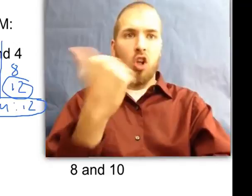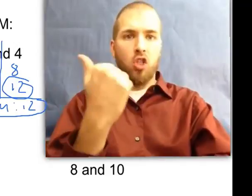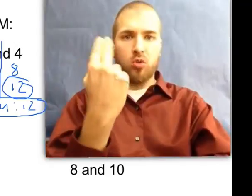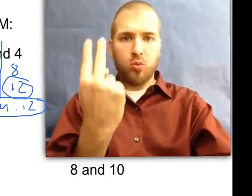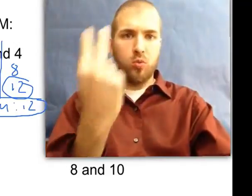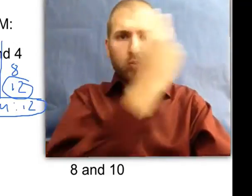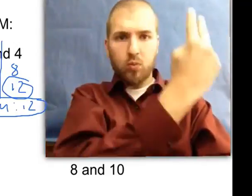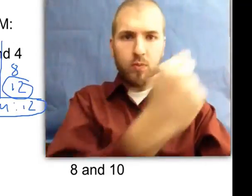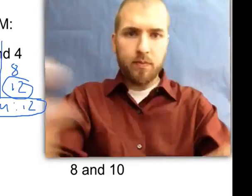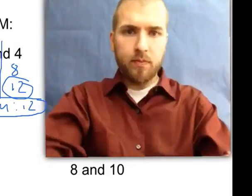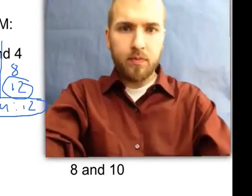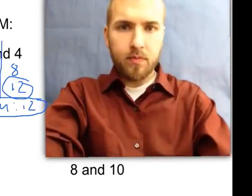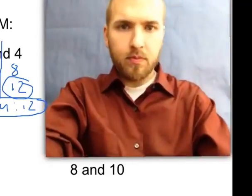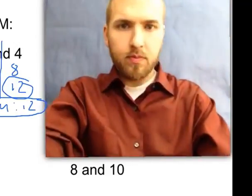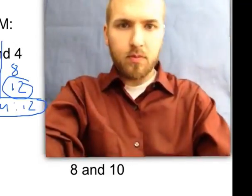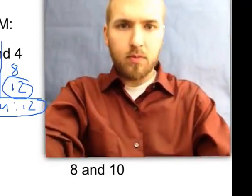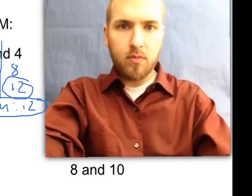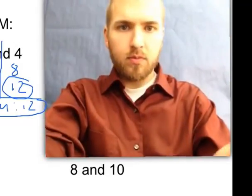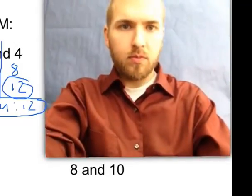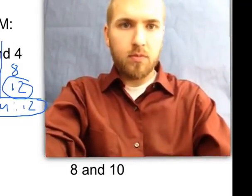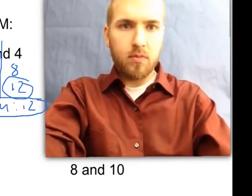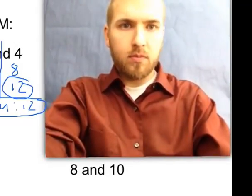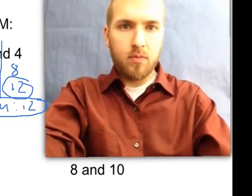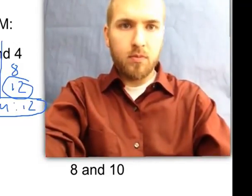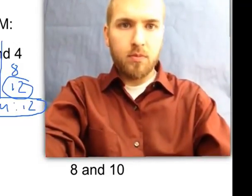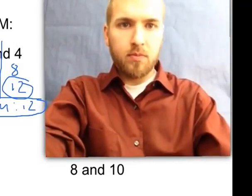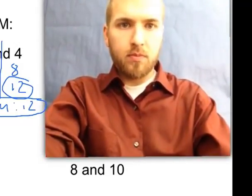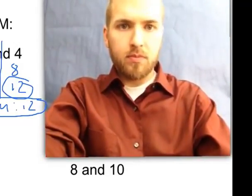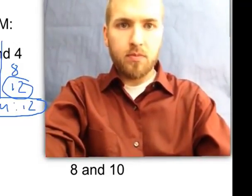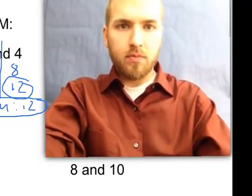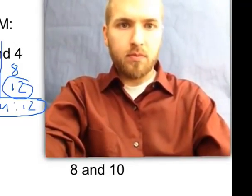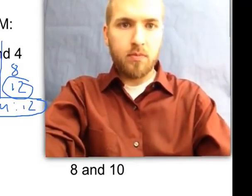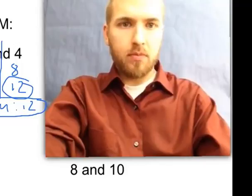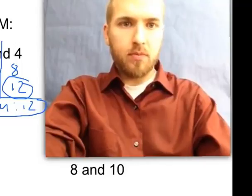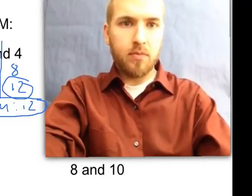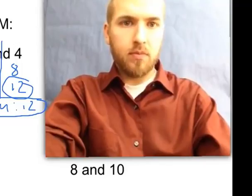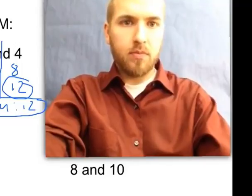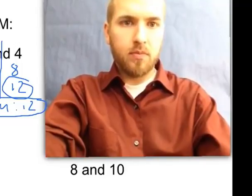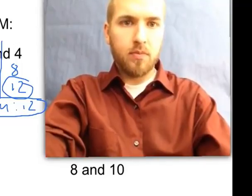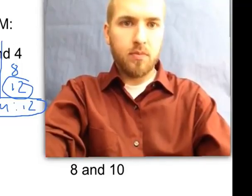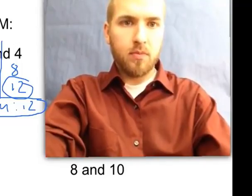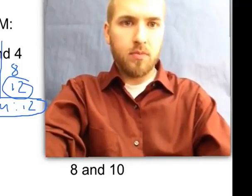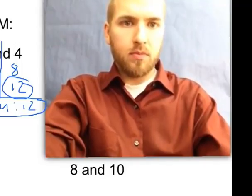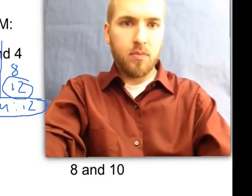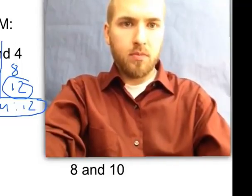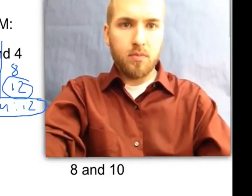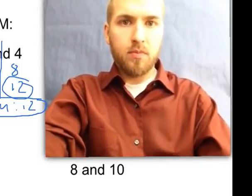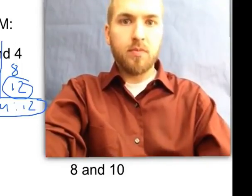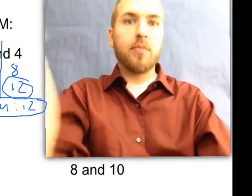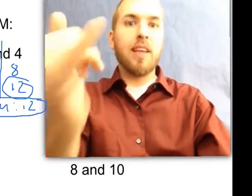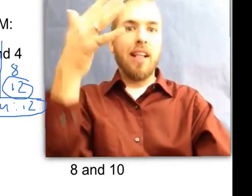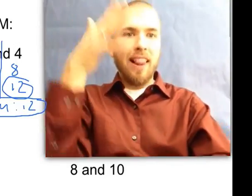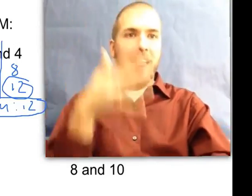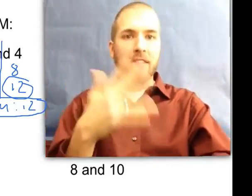Instead of writing 2 twice, you'll just write it once. And then we also see that there's another set of 2, so instead of writing 2